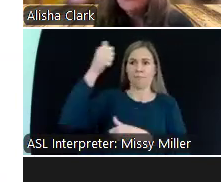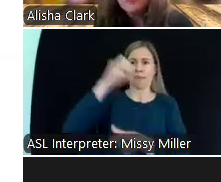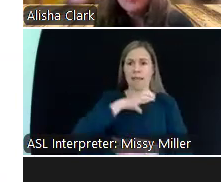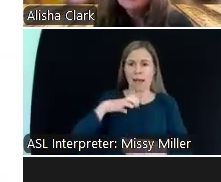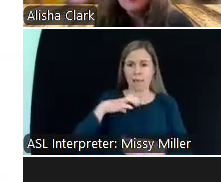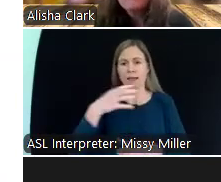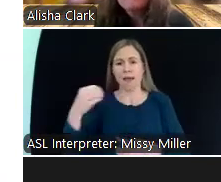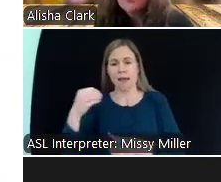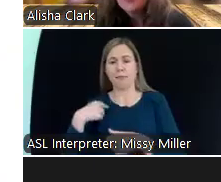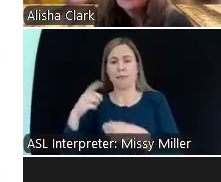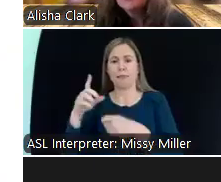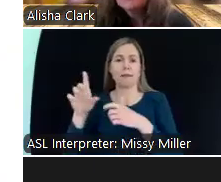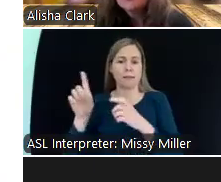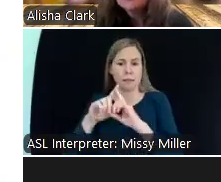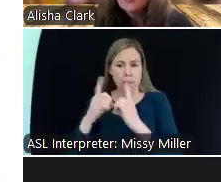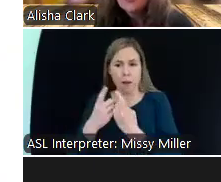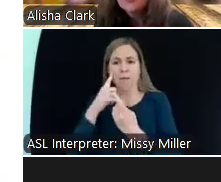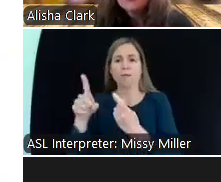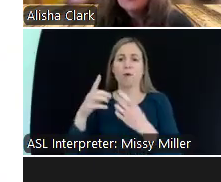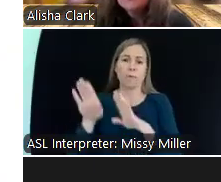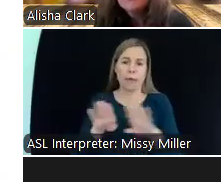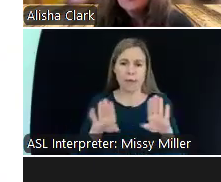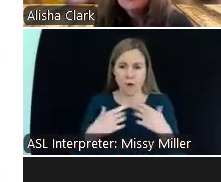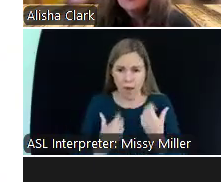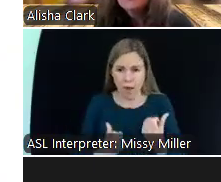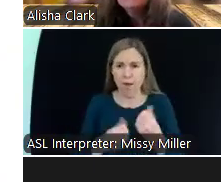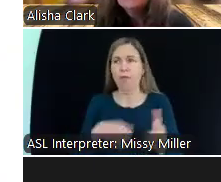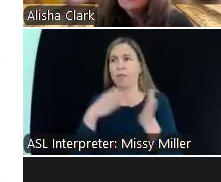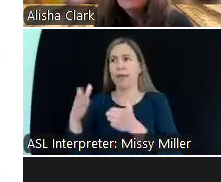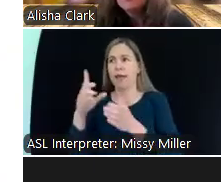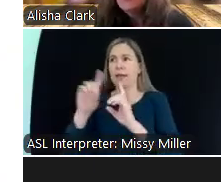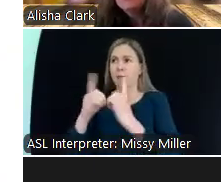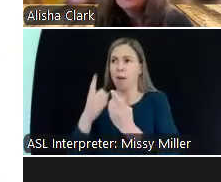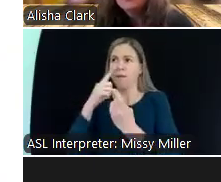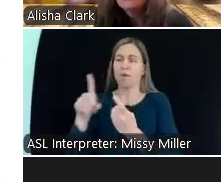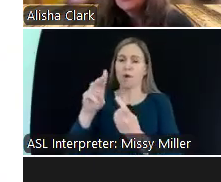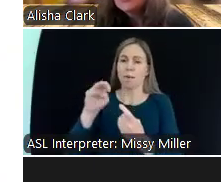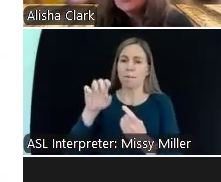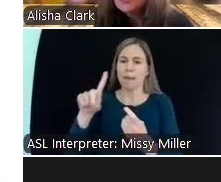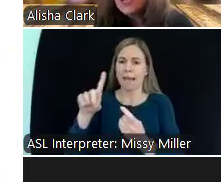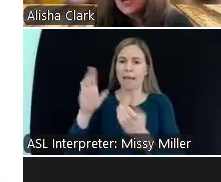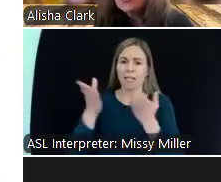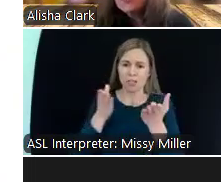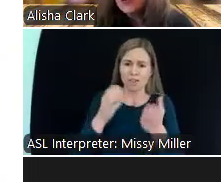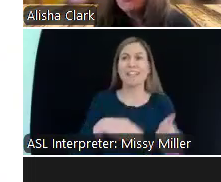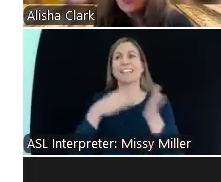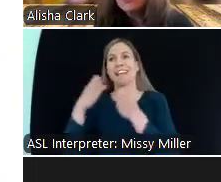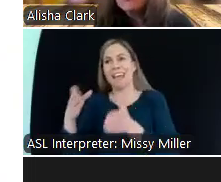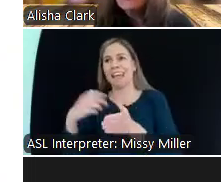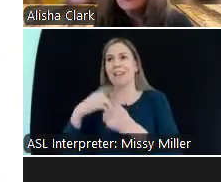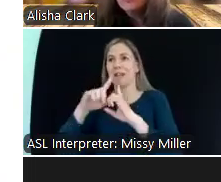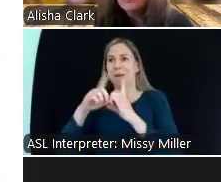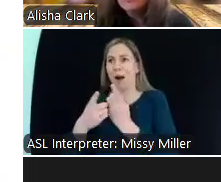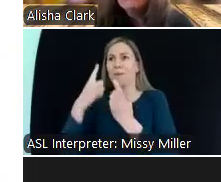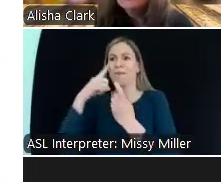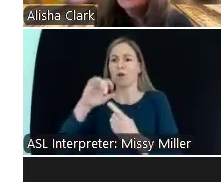Health, Department for Medicaid Services, and I think Department maybe of Juvenile Justice was there. So we had a lot of